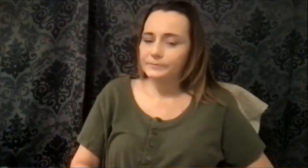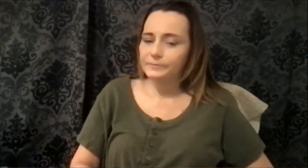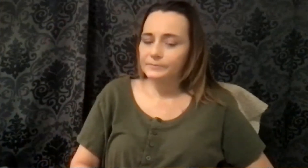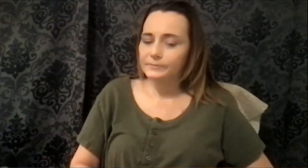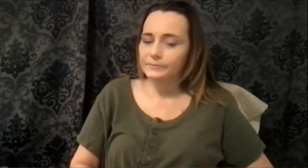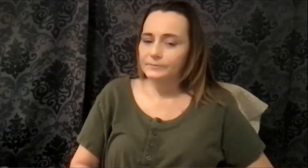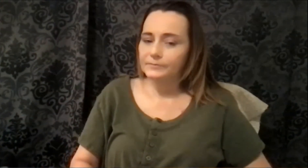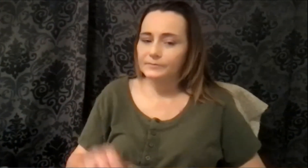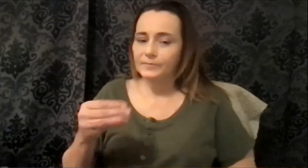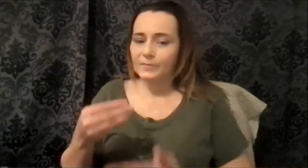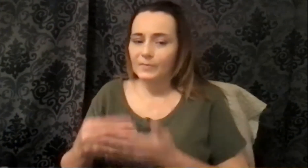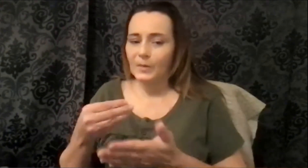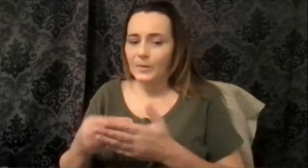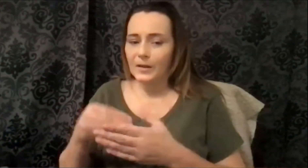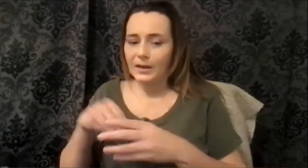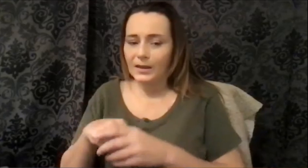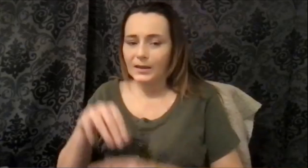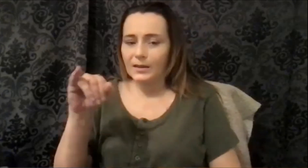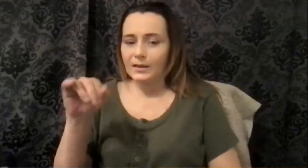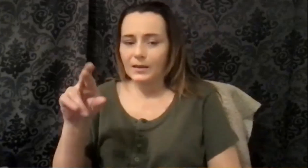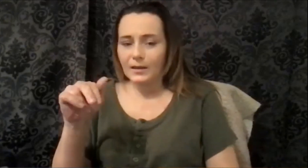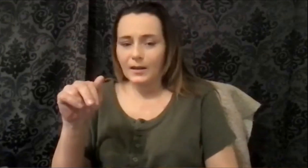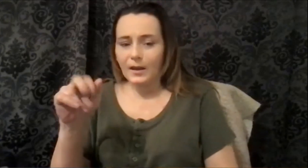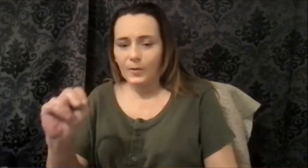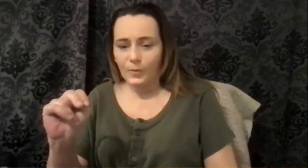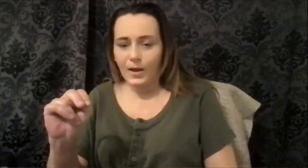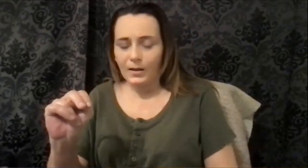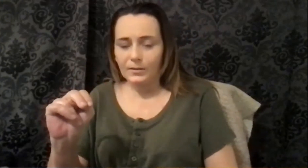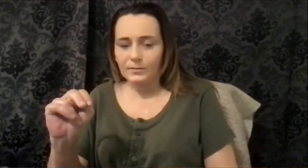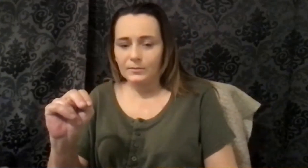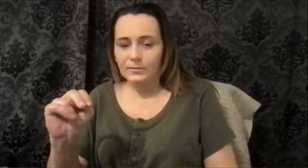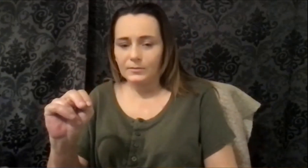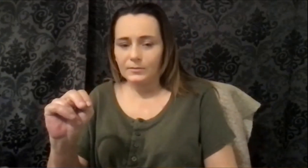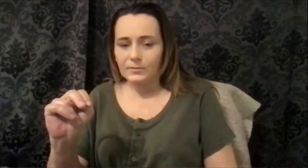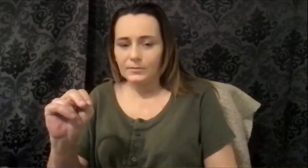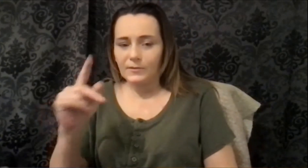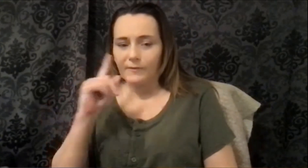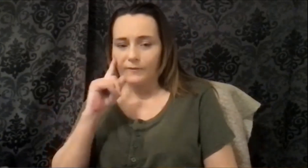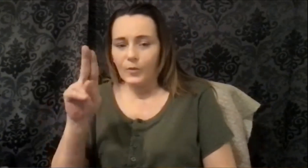in Iran gets converted, okay, for US financial statements.